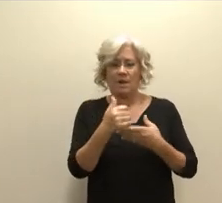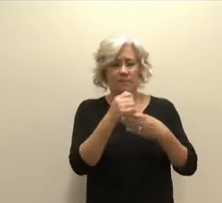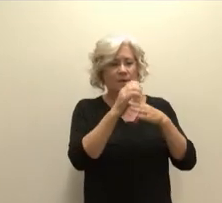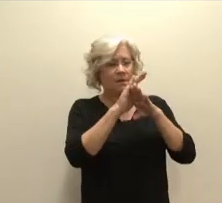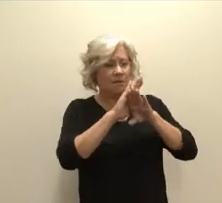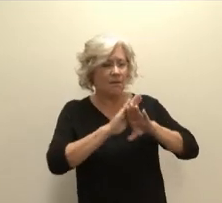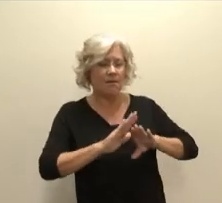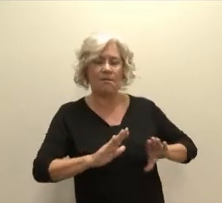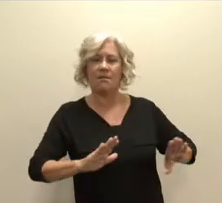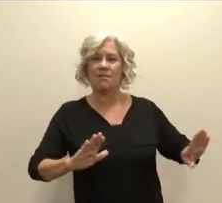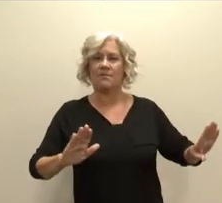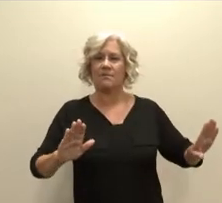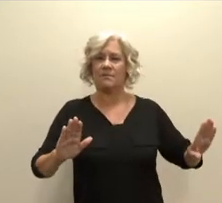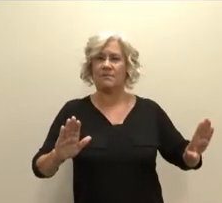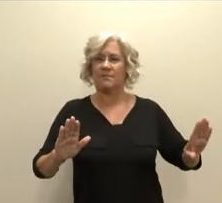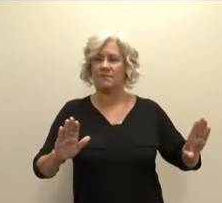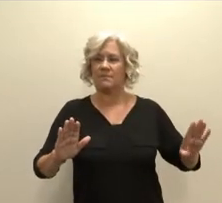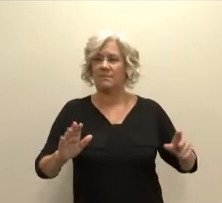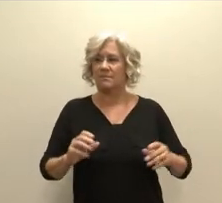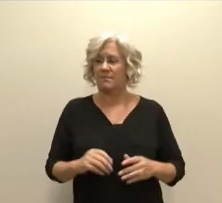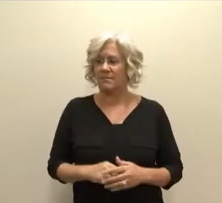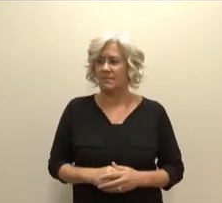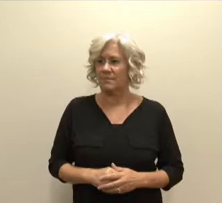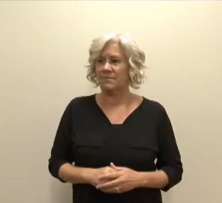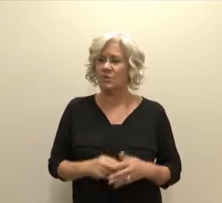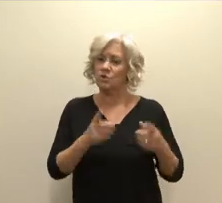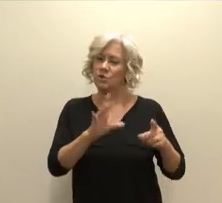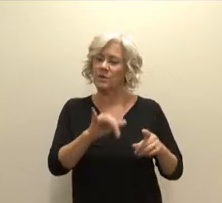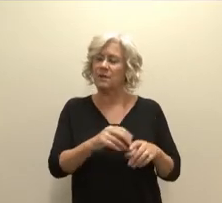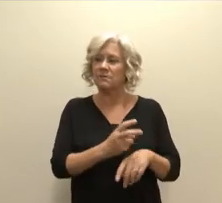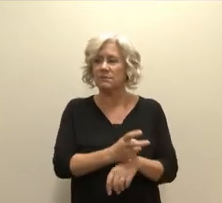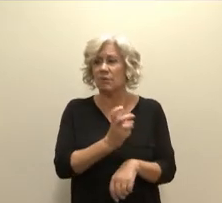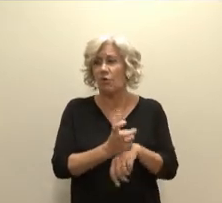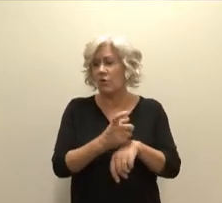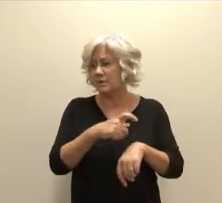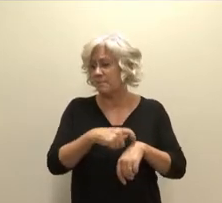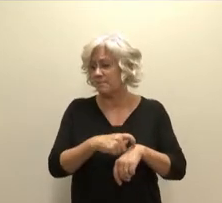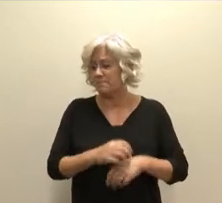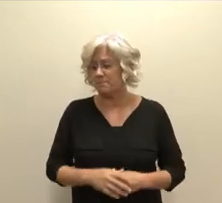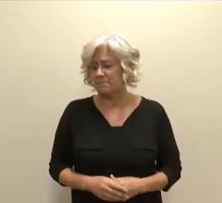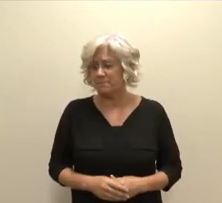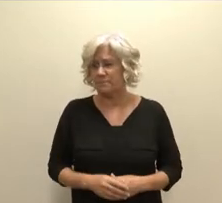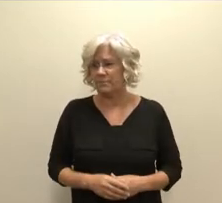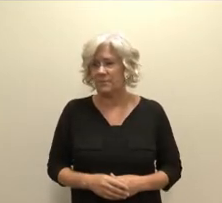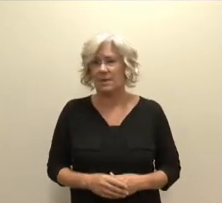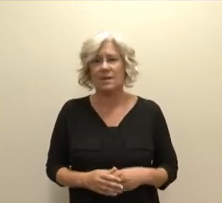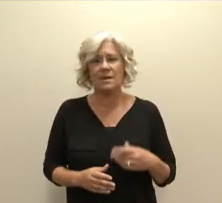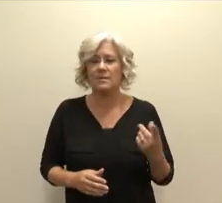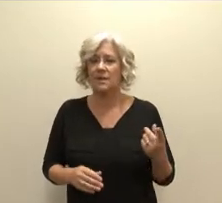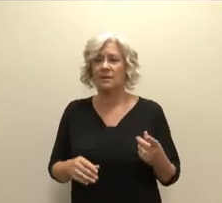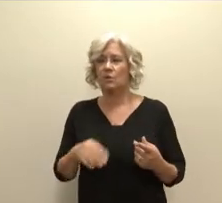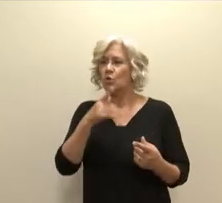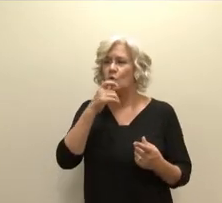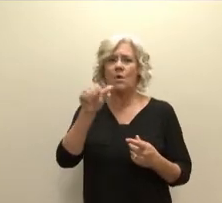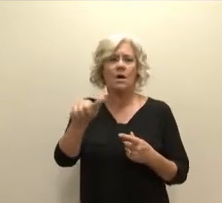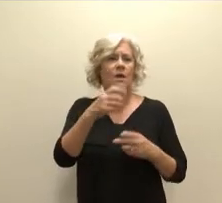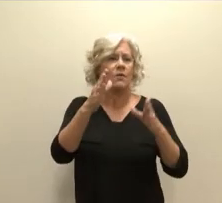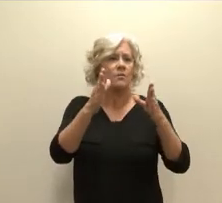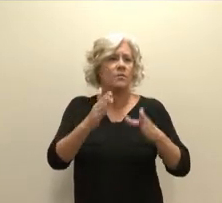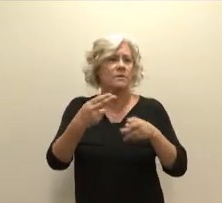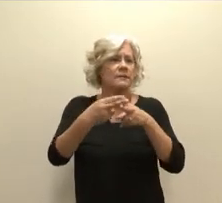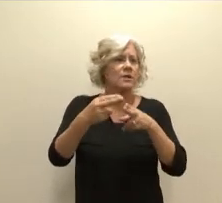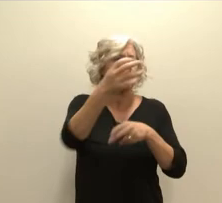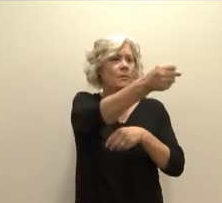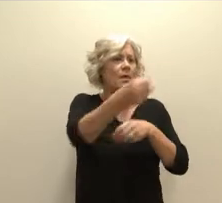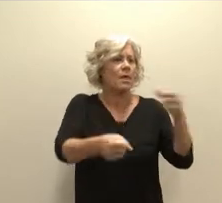reassuring presence to us in a difficult time. And we could not have asked for anybody better to do that but